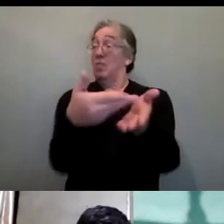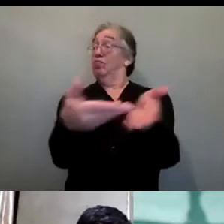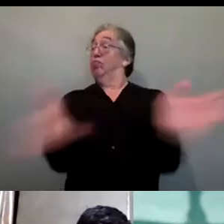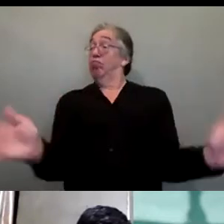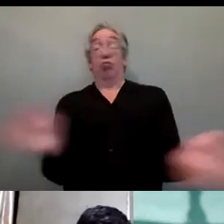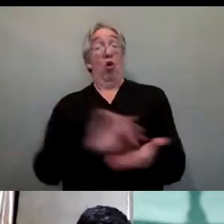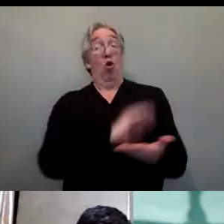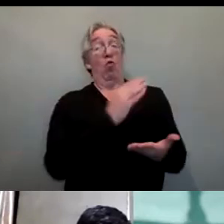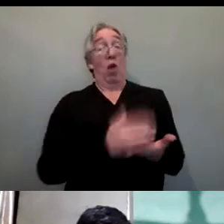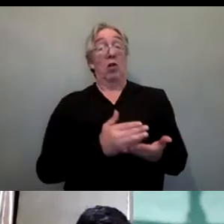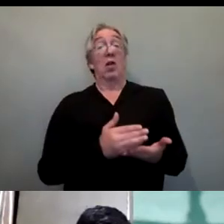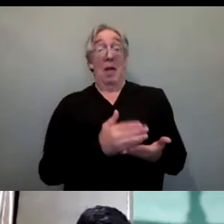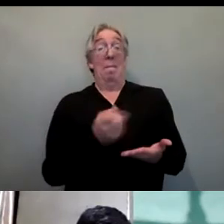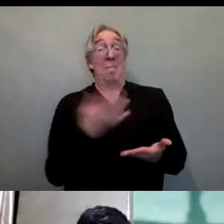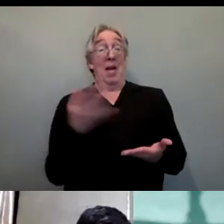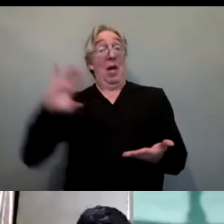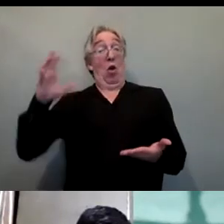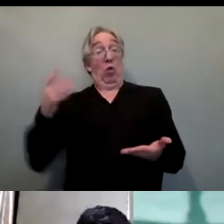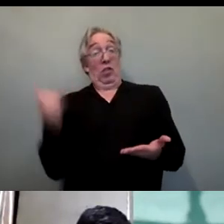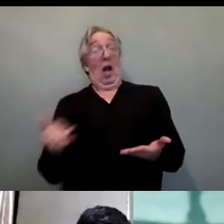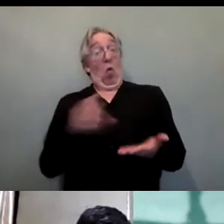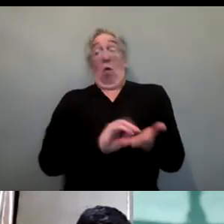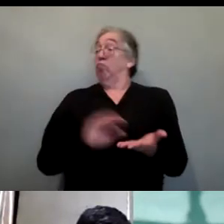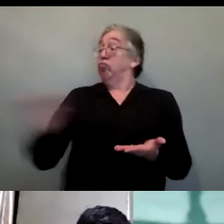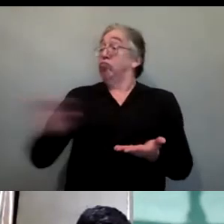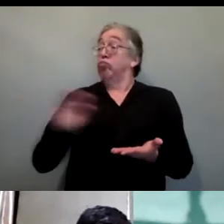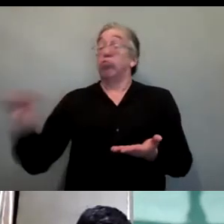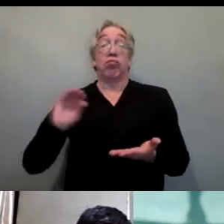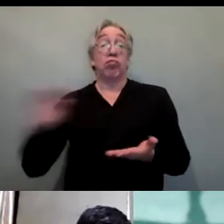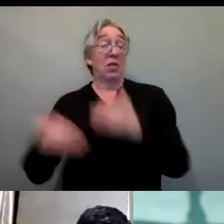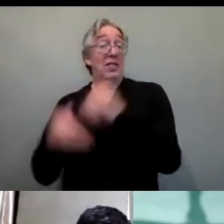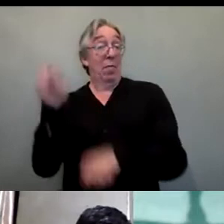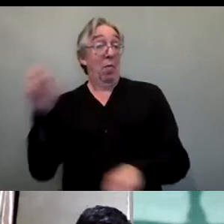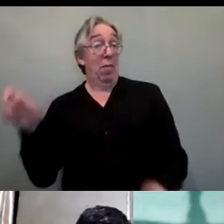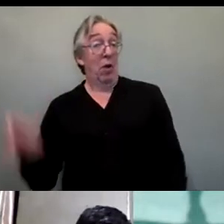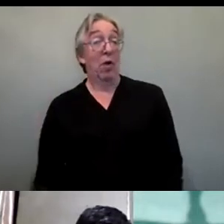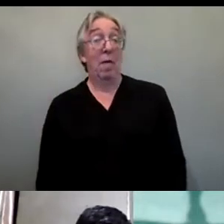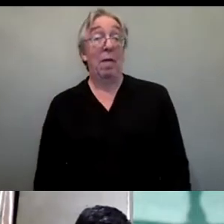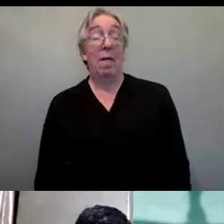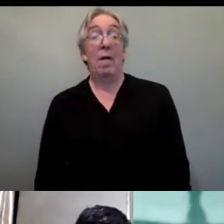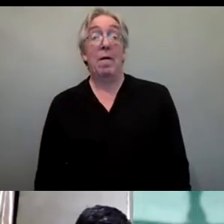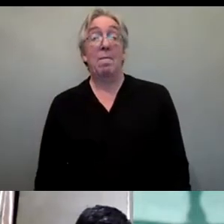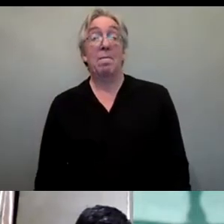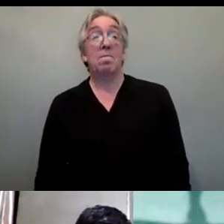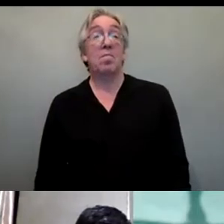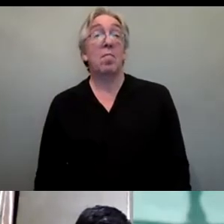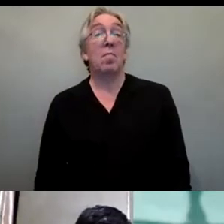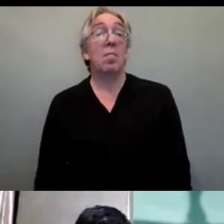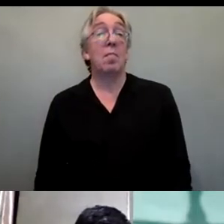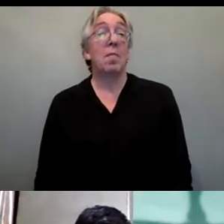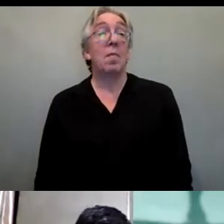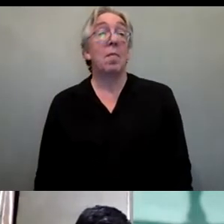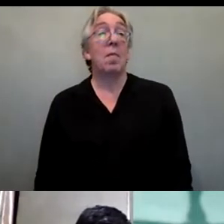technology. It's a real good lever because unlike annual budget from governments, that comes from a tax